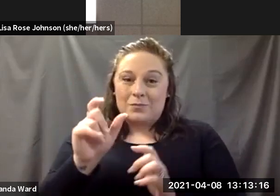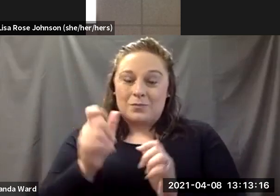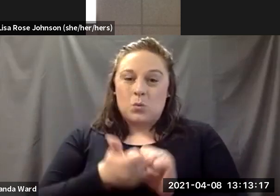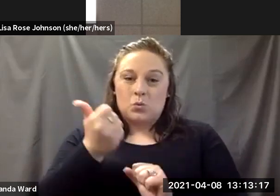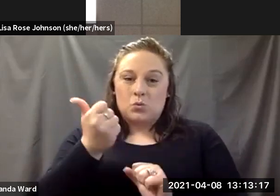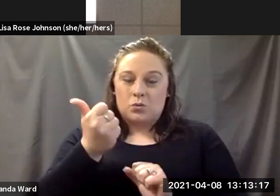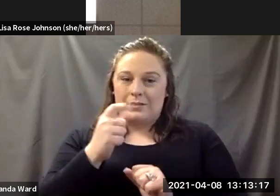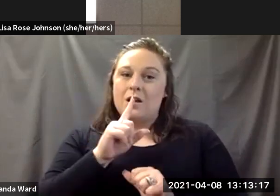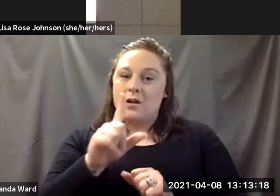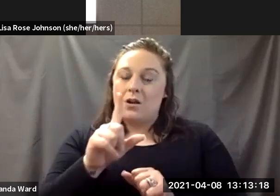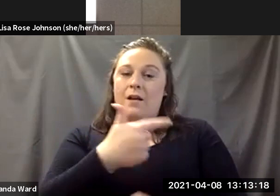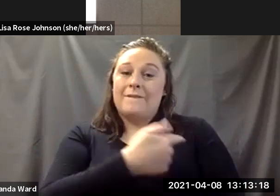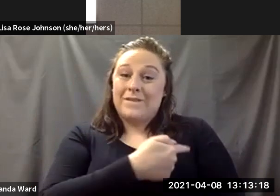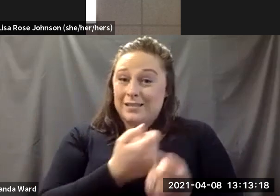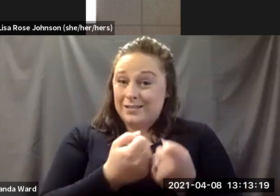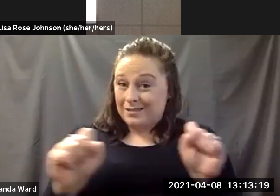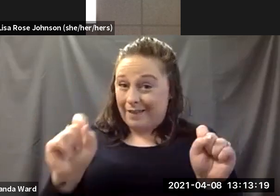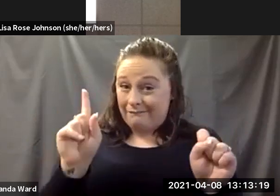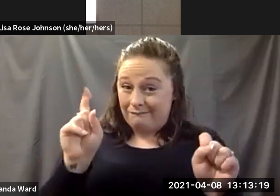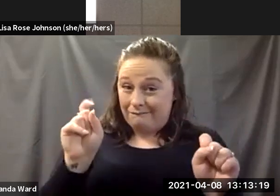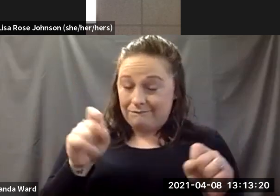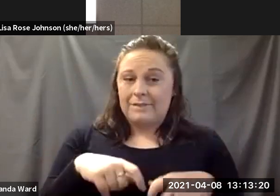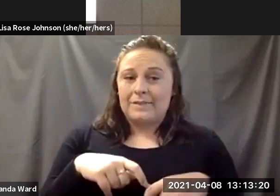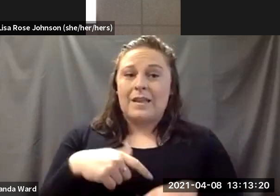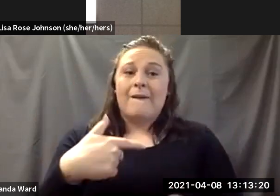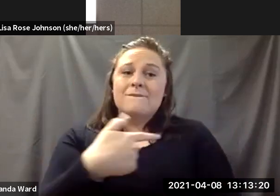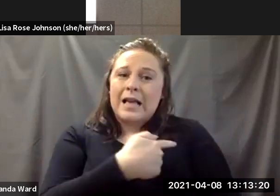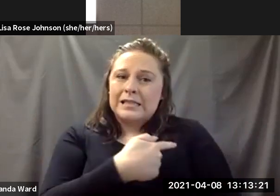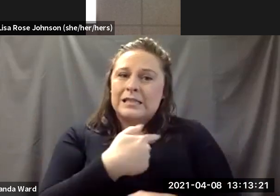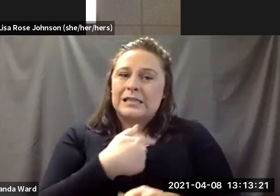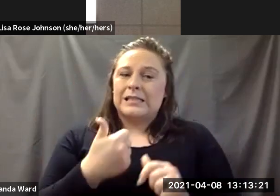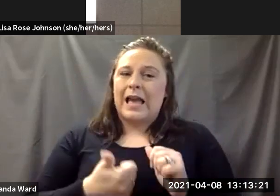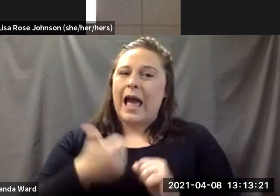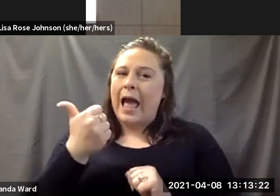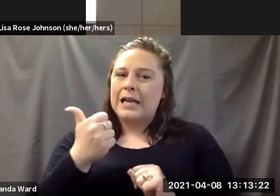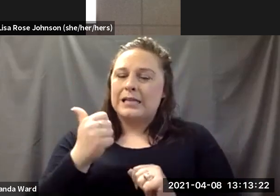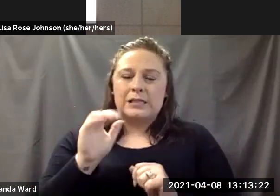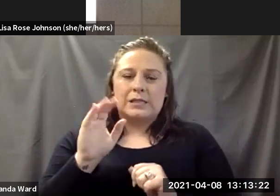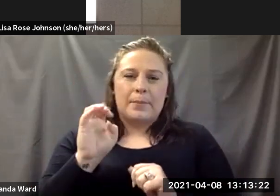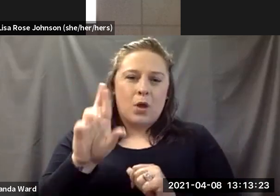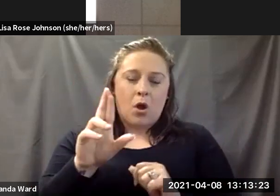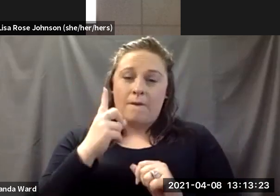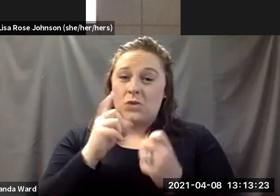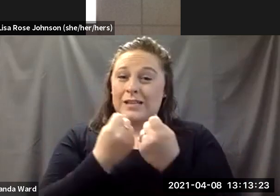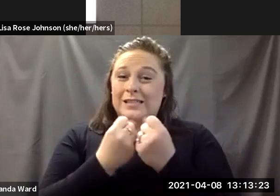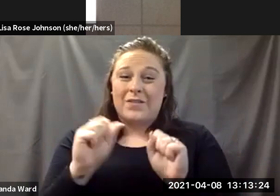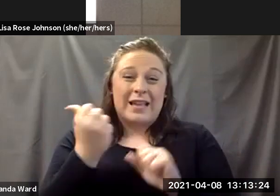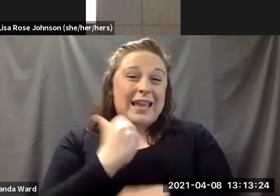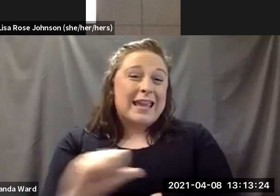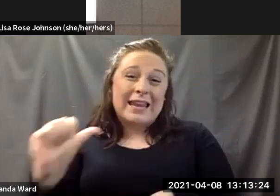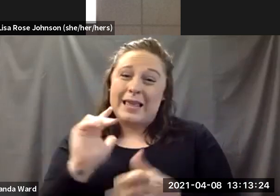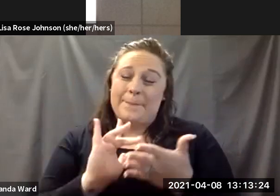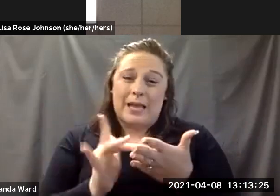safe? And I would say vaccines have one of the highest bars for safety of any medicines that are approved